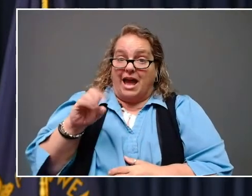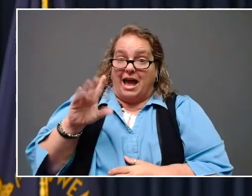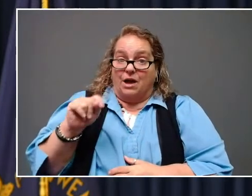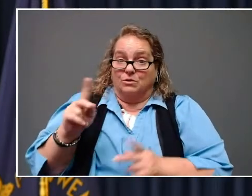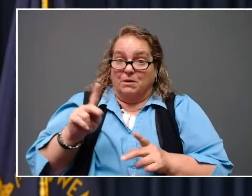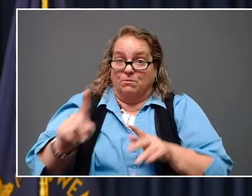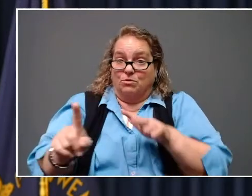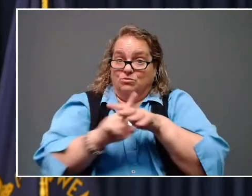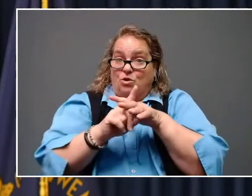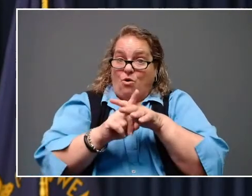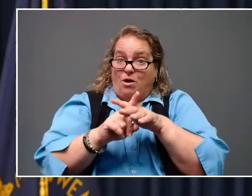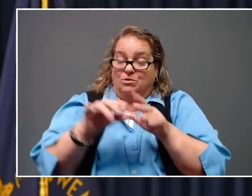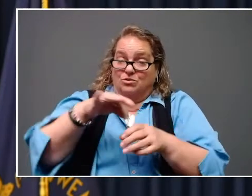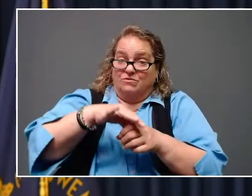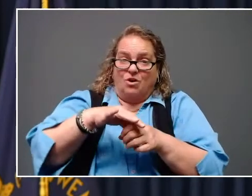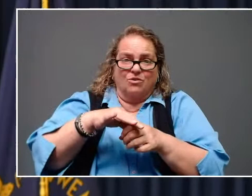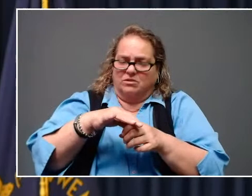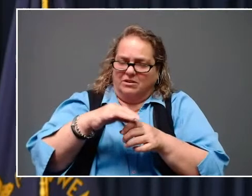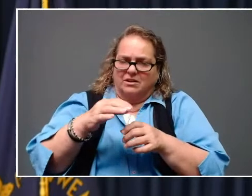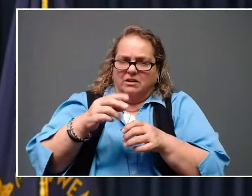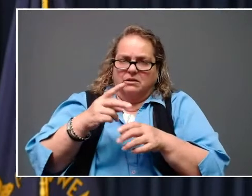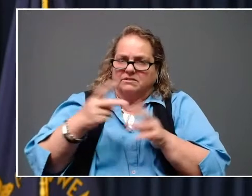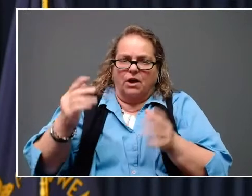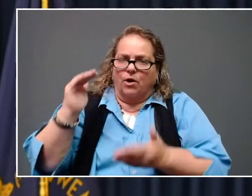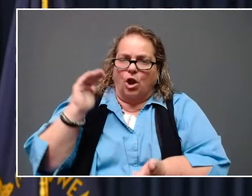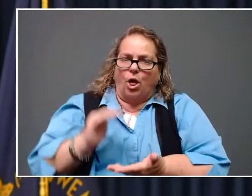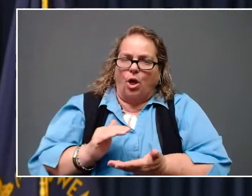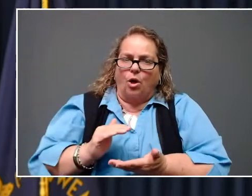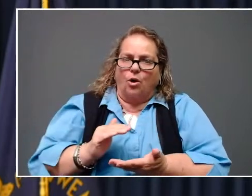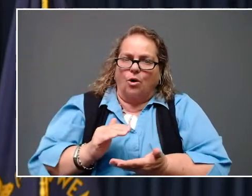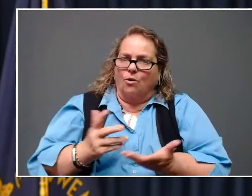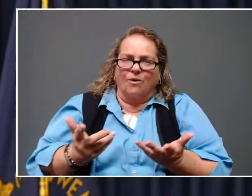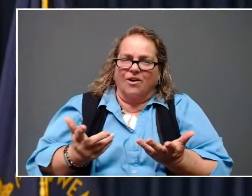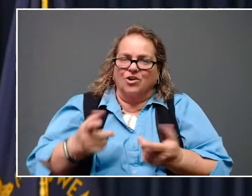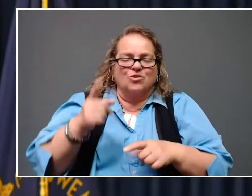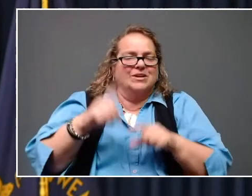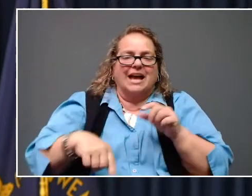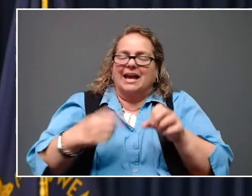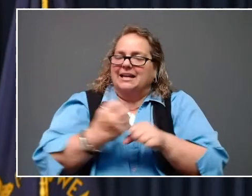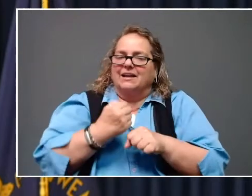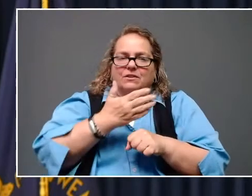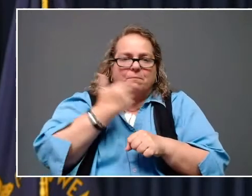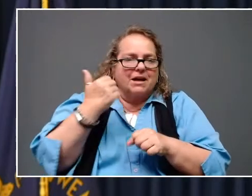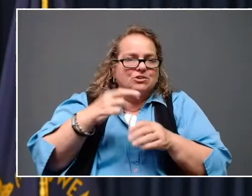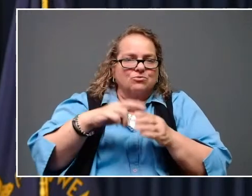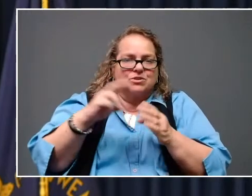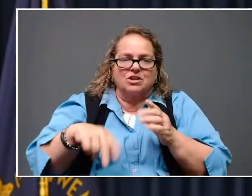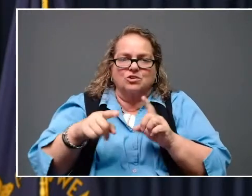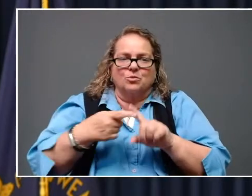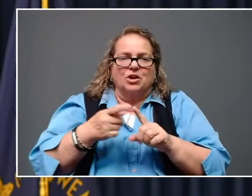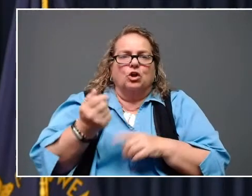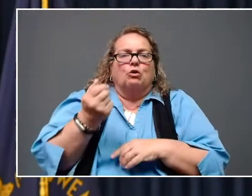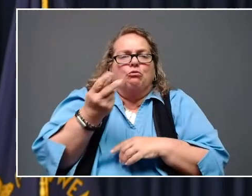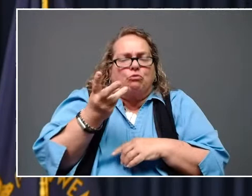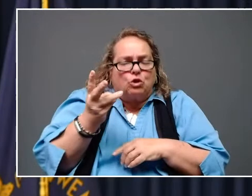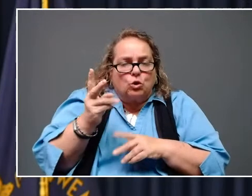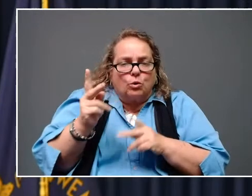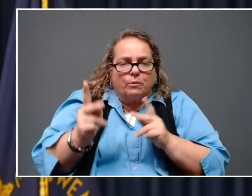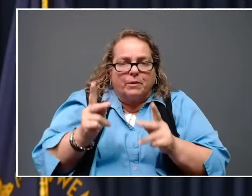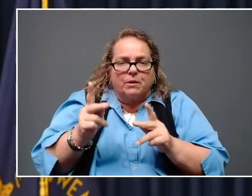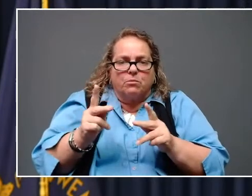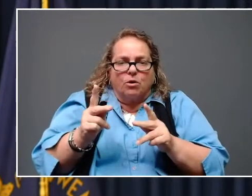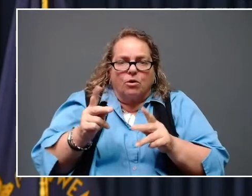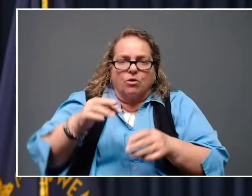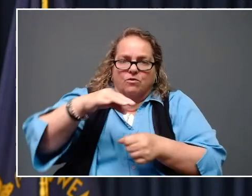low, and we don't get the best results of democracy when too few people participate in